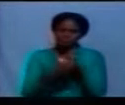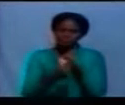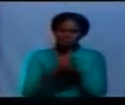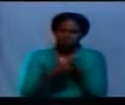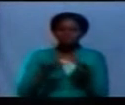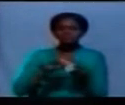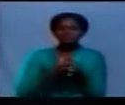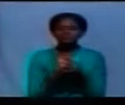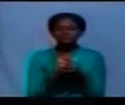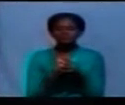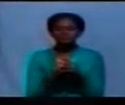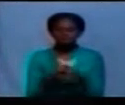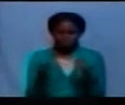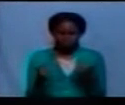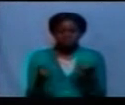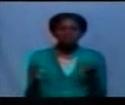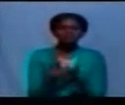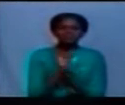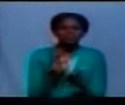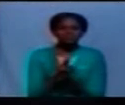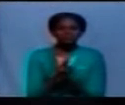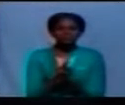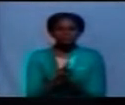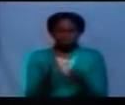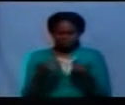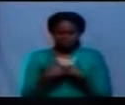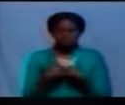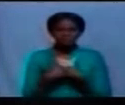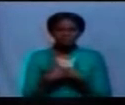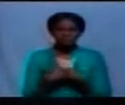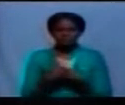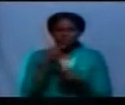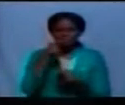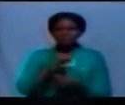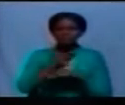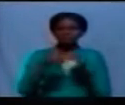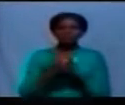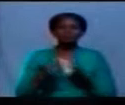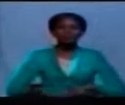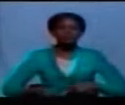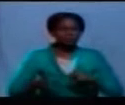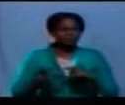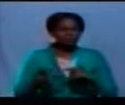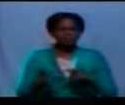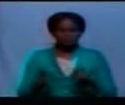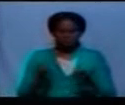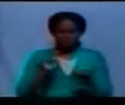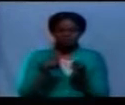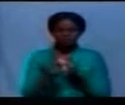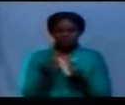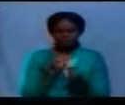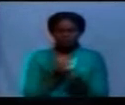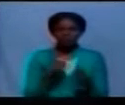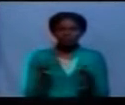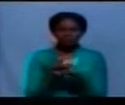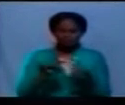should start at an early age. Saving should be a habit. We must all live through this process of changing our mindset, and we